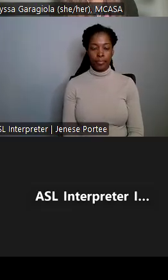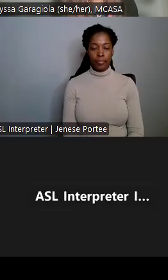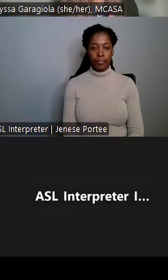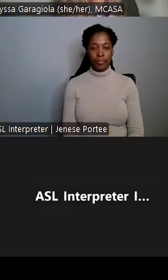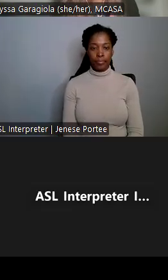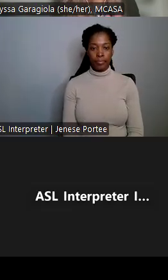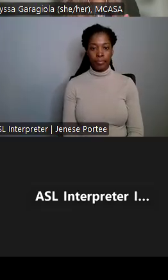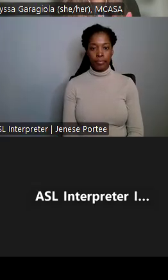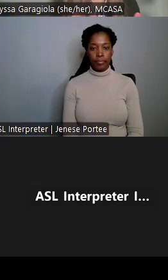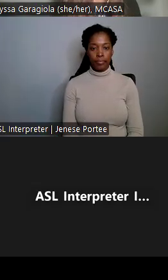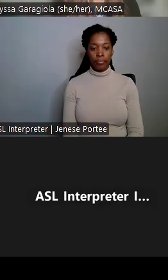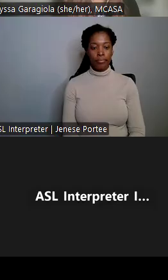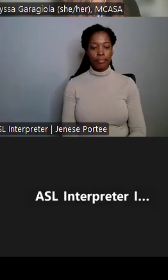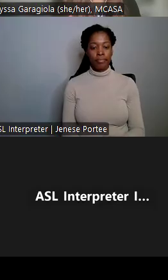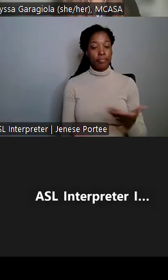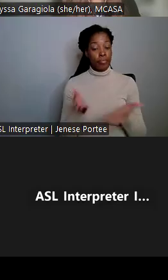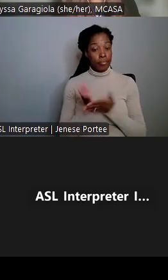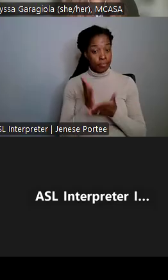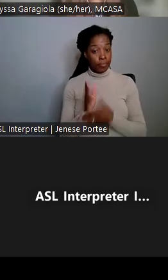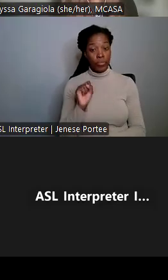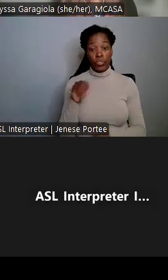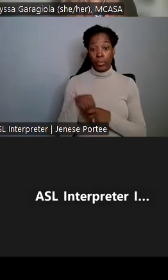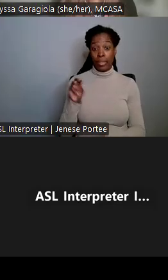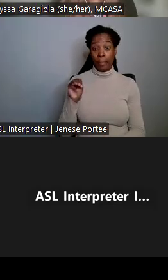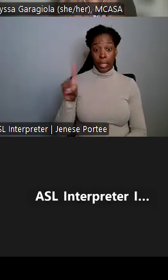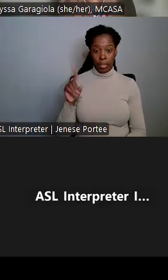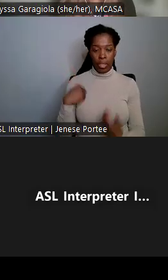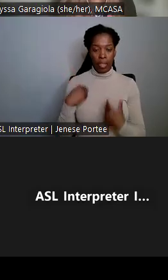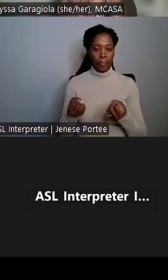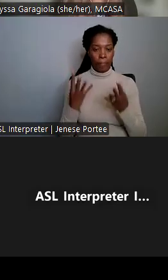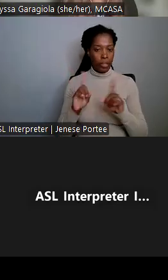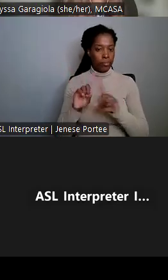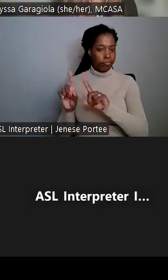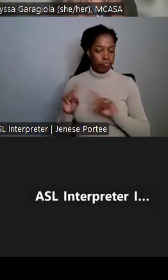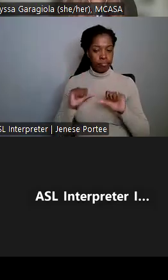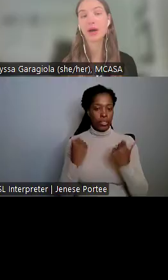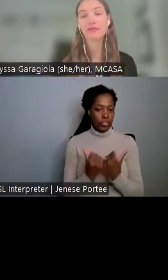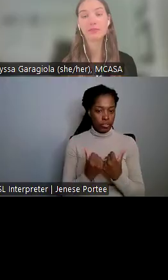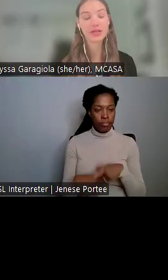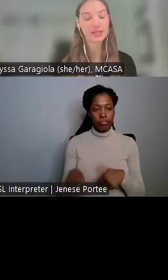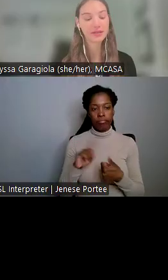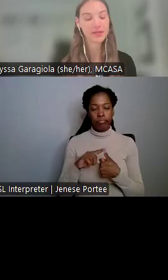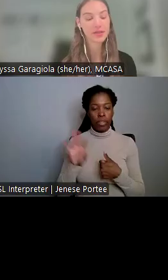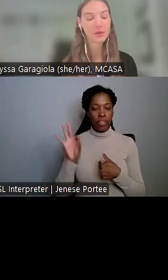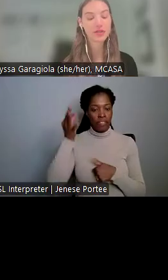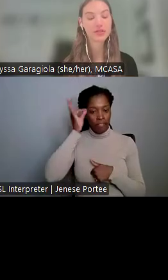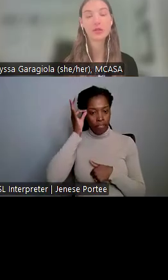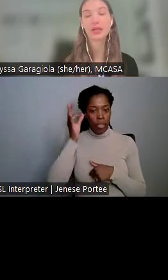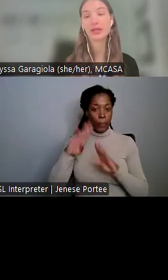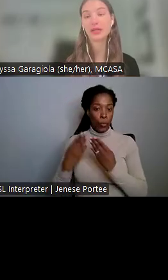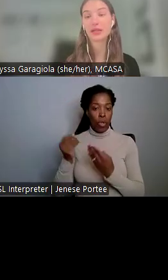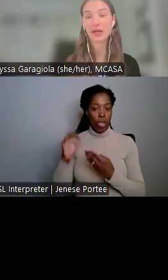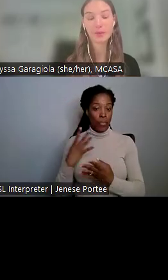All right. So in Maryland, there are many relevant agencies. We have the Federal Bureau of Prisons, which